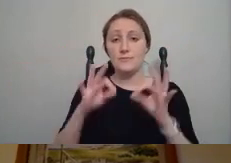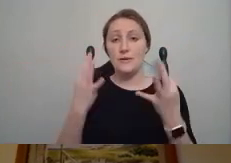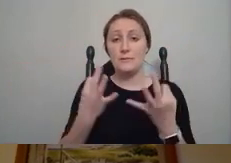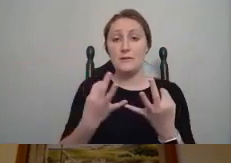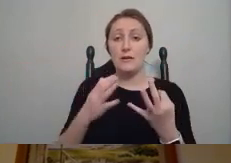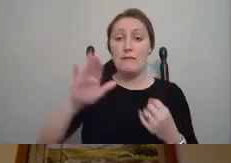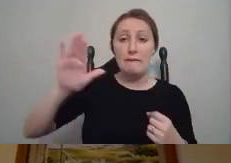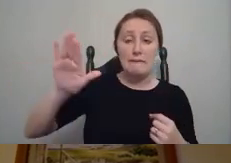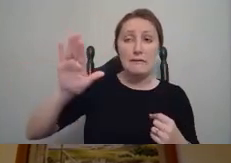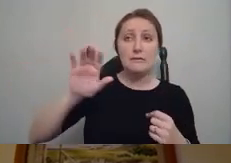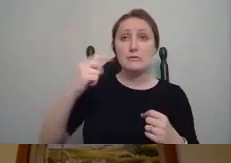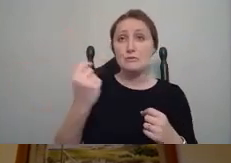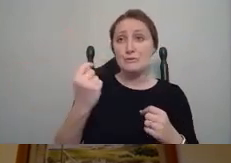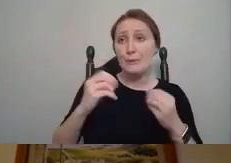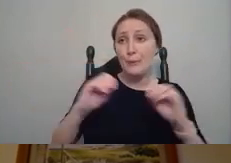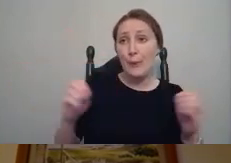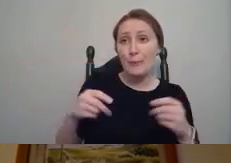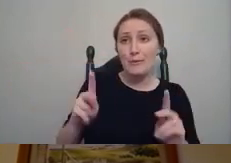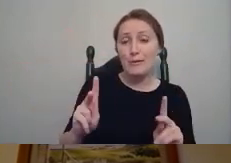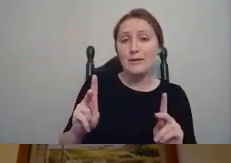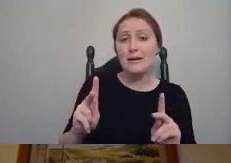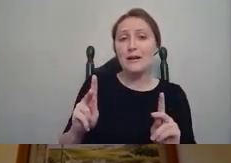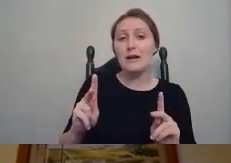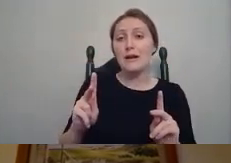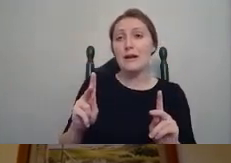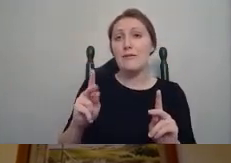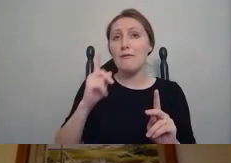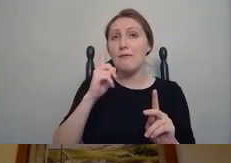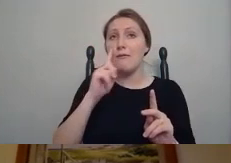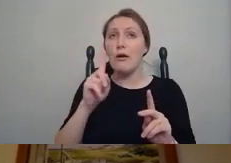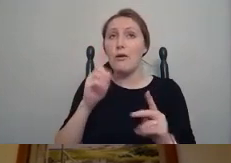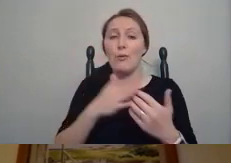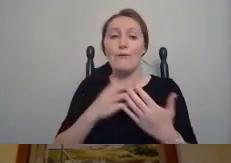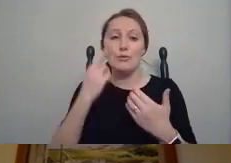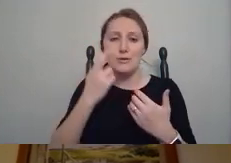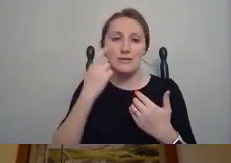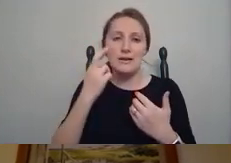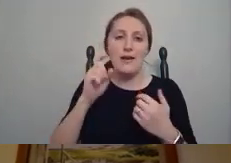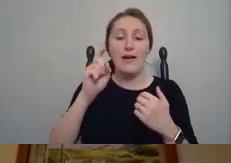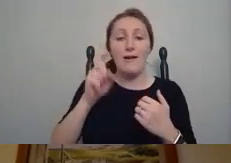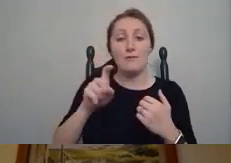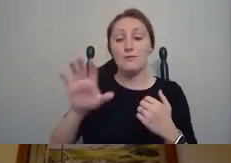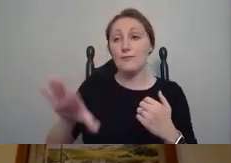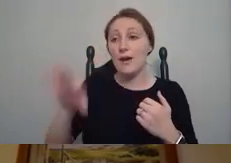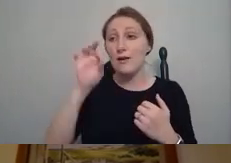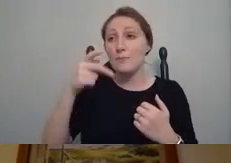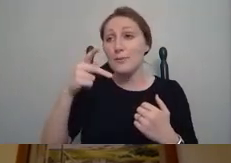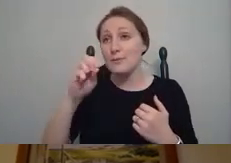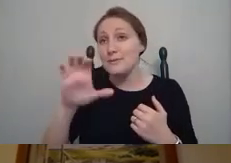chance on Tuesday because of blah, blah, blah. And we have to find a point of contact at our schools to go into Aspen,